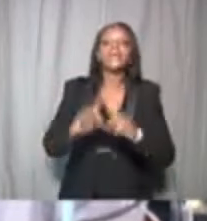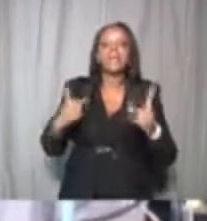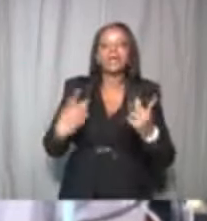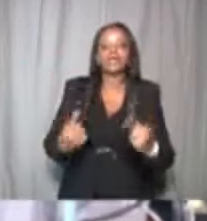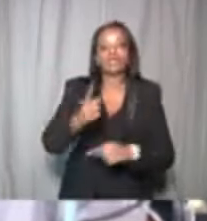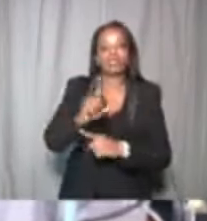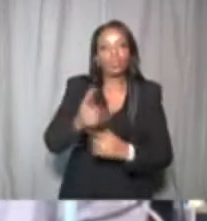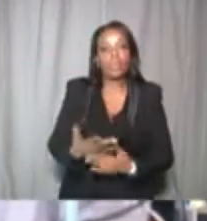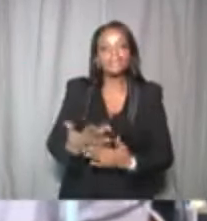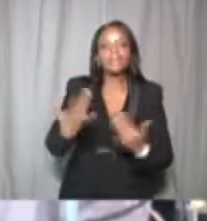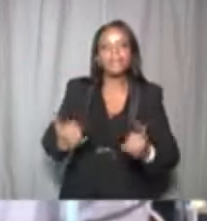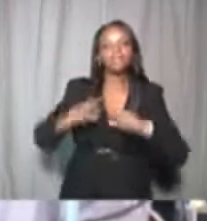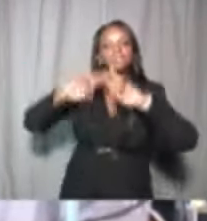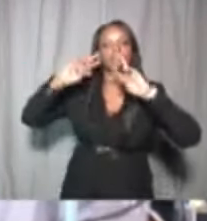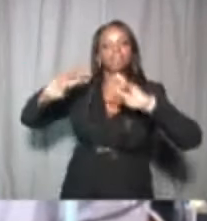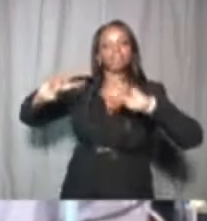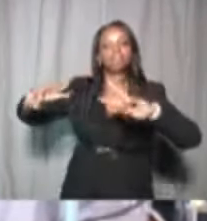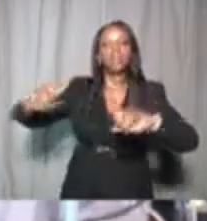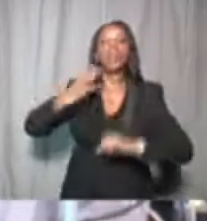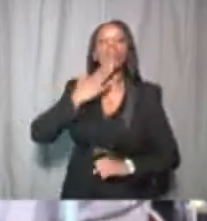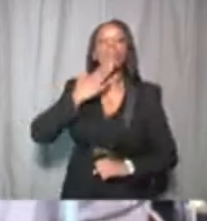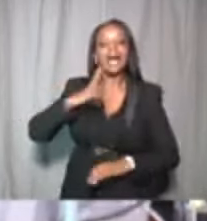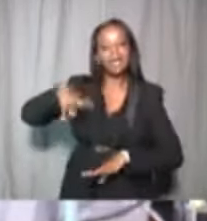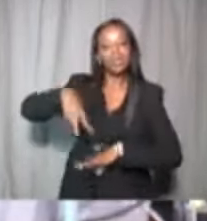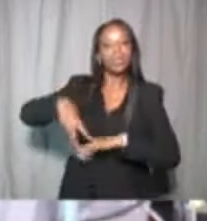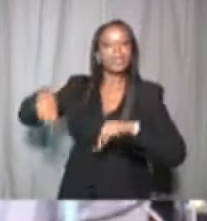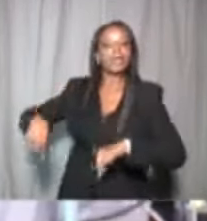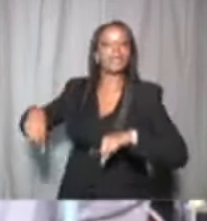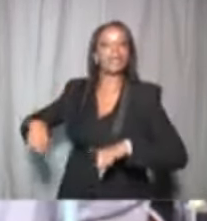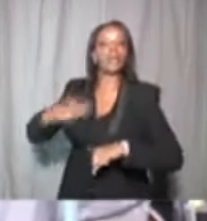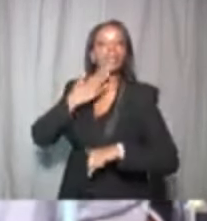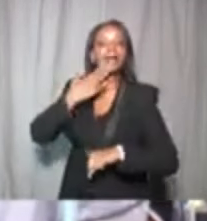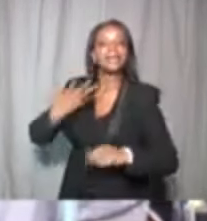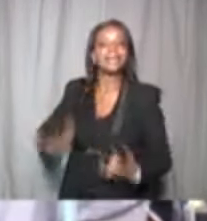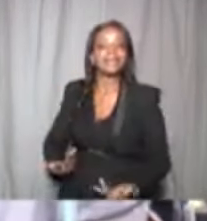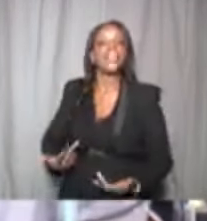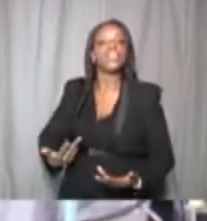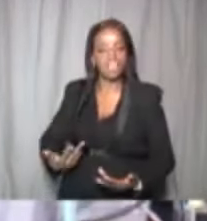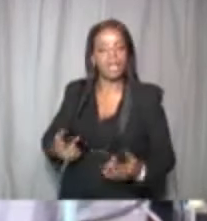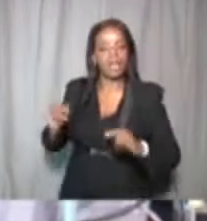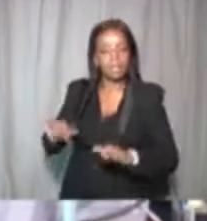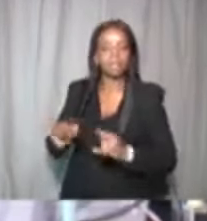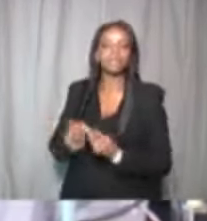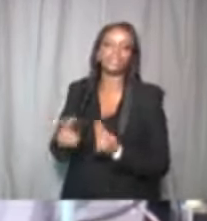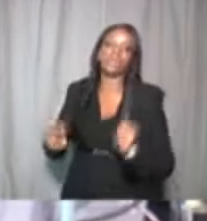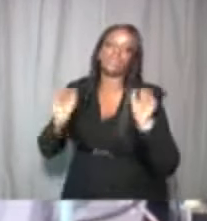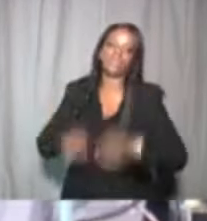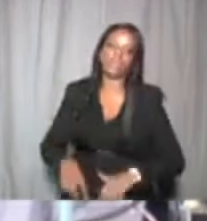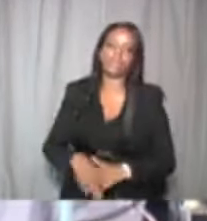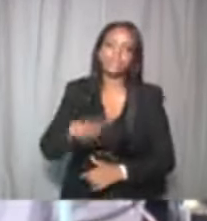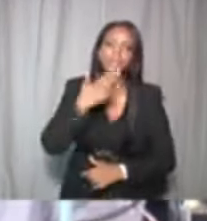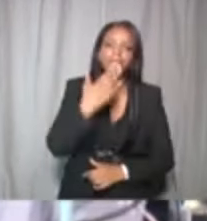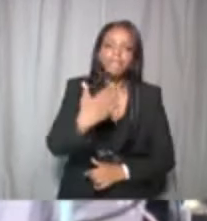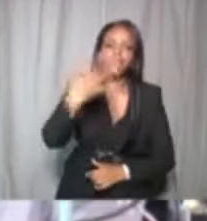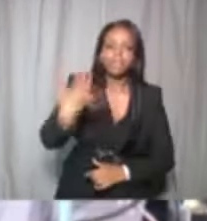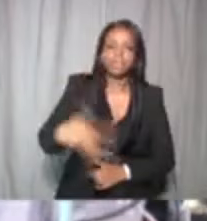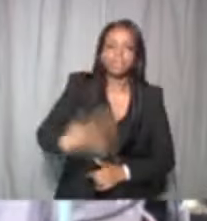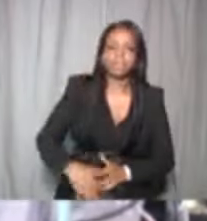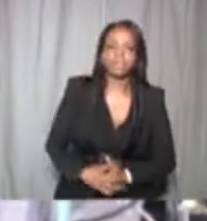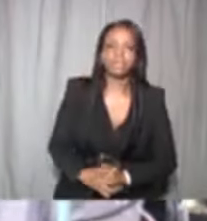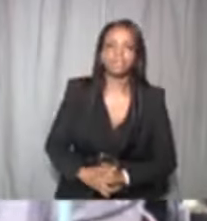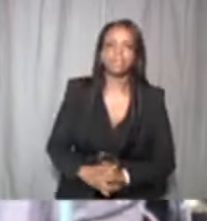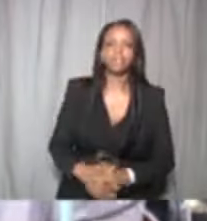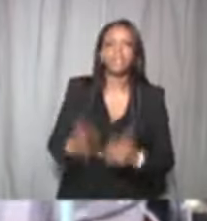to who are those people and we'll deal with that particular matter. Thank you very much. Can we allow the Premier